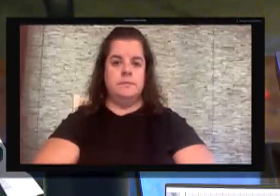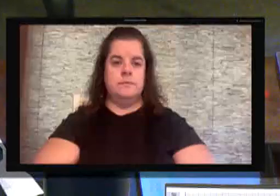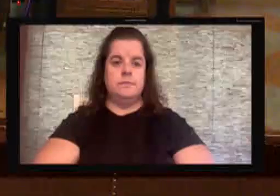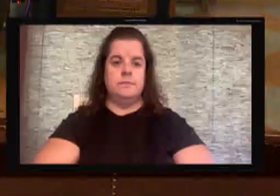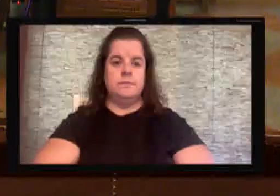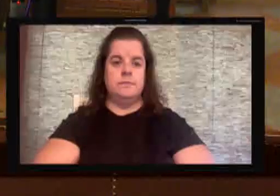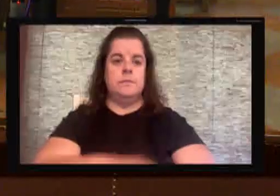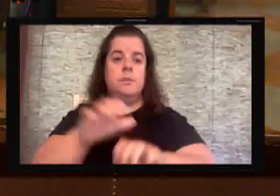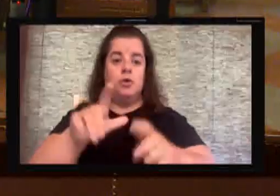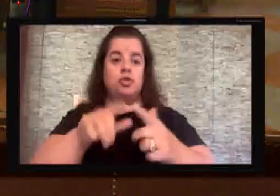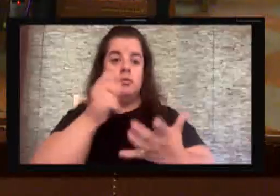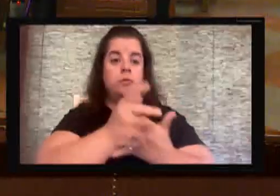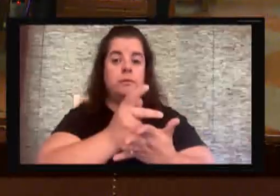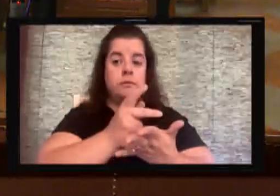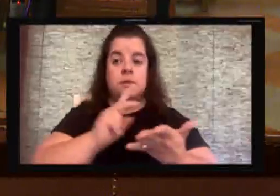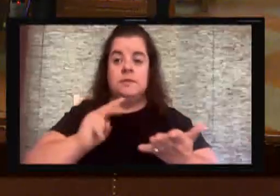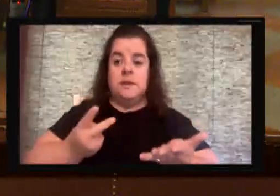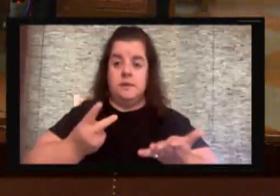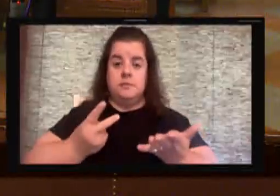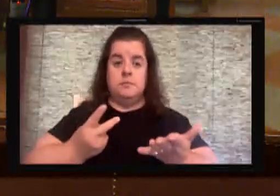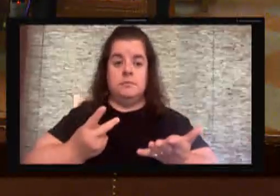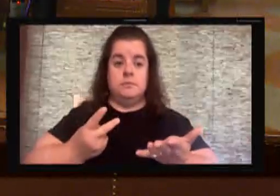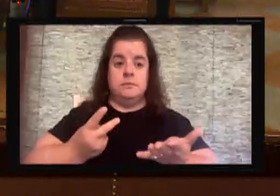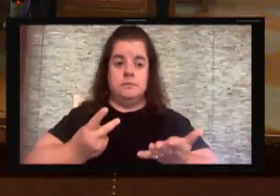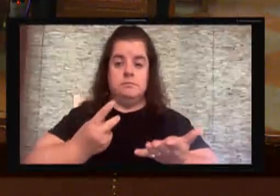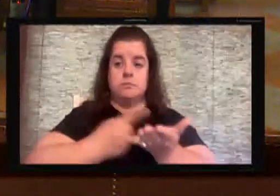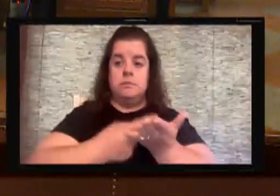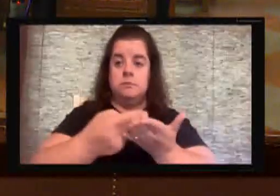Motion to approve. Second. Discussion?